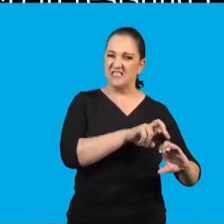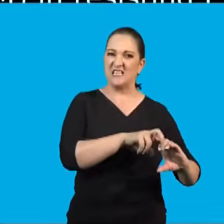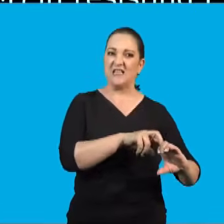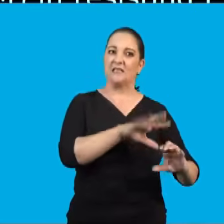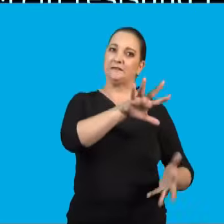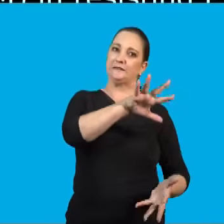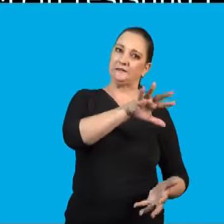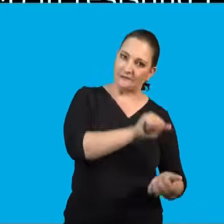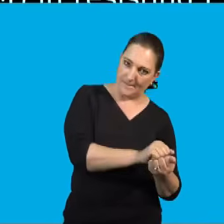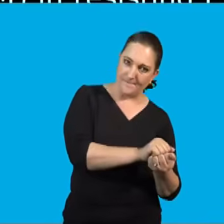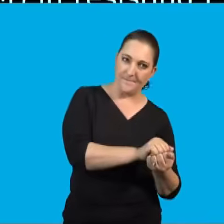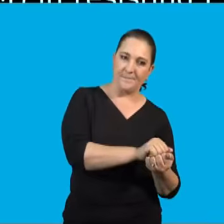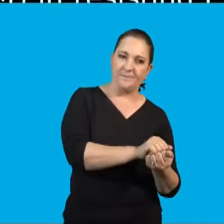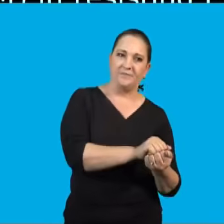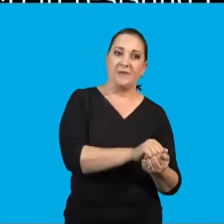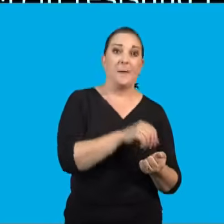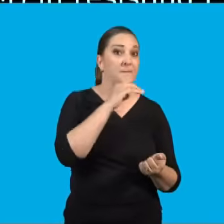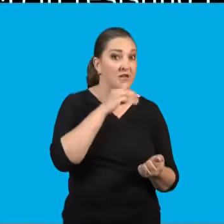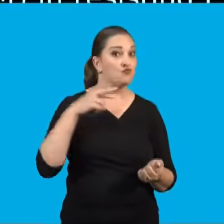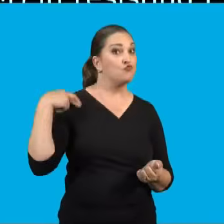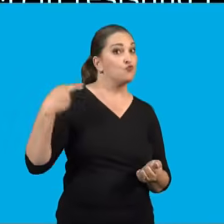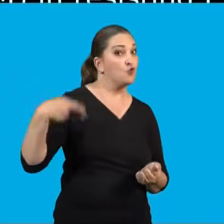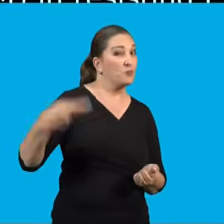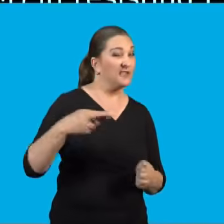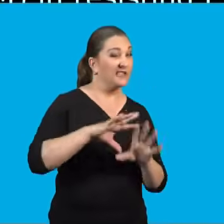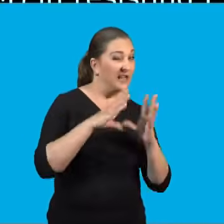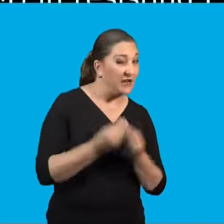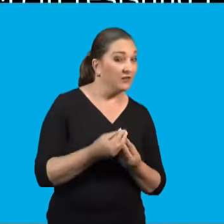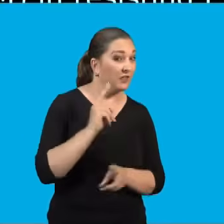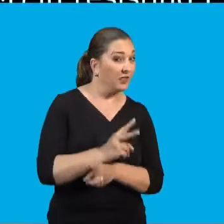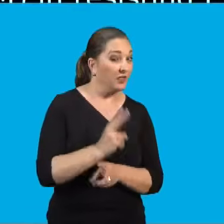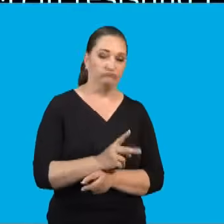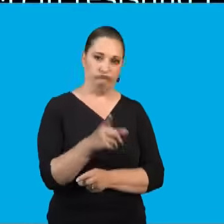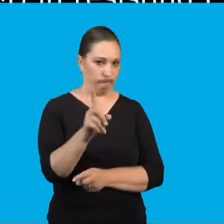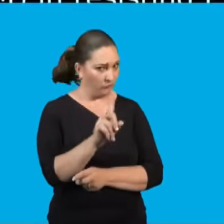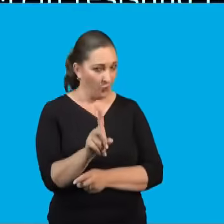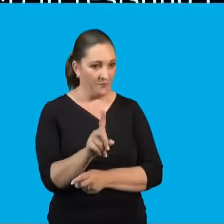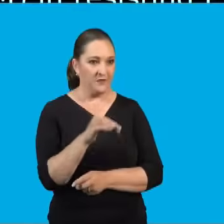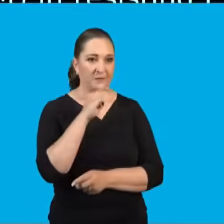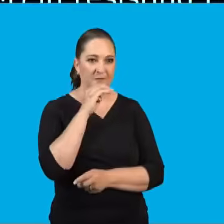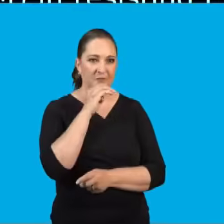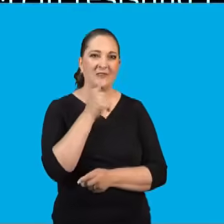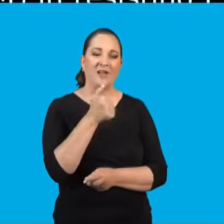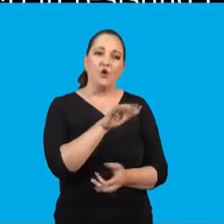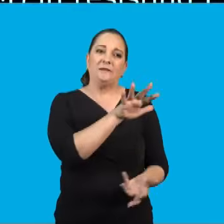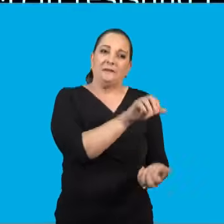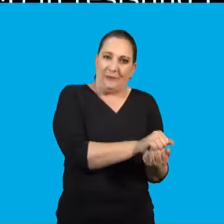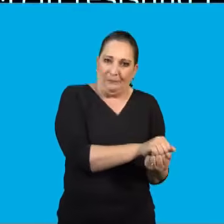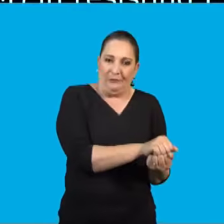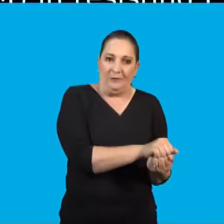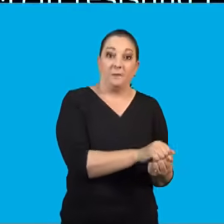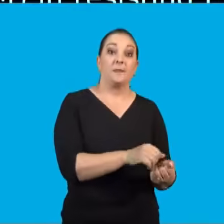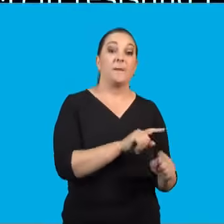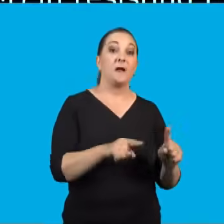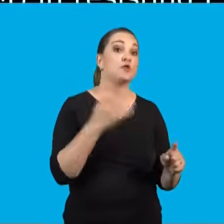And summing up does not mean repeating everything you've said. So in other words, you sum up. Remember, when